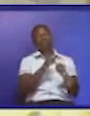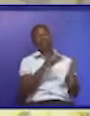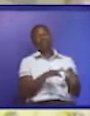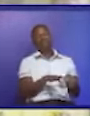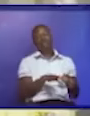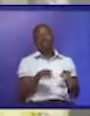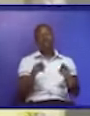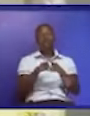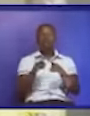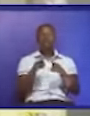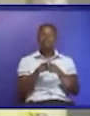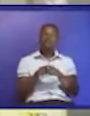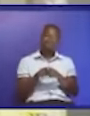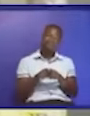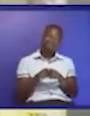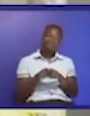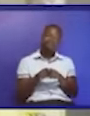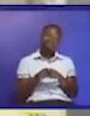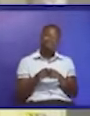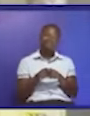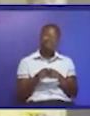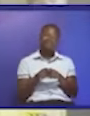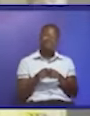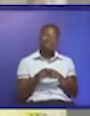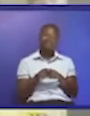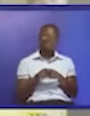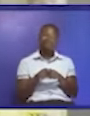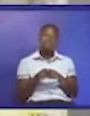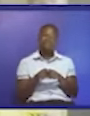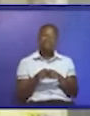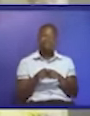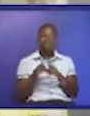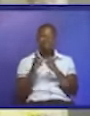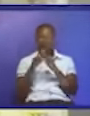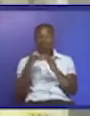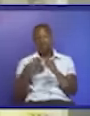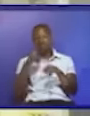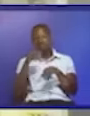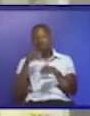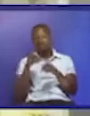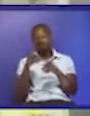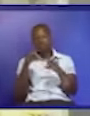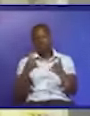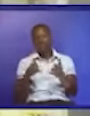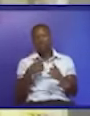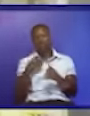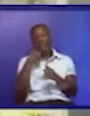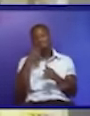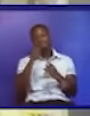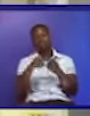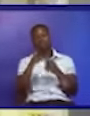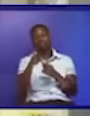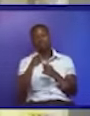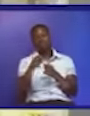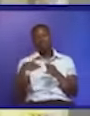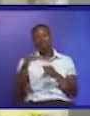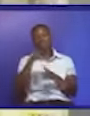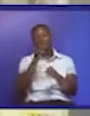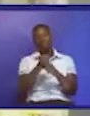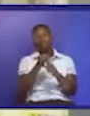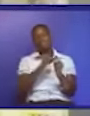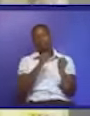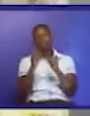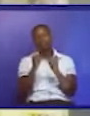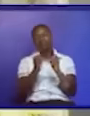as a result of the meetings past and even tonight, I say to you again, access power even